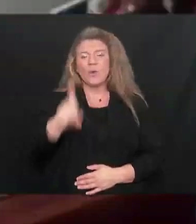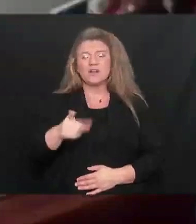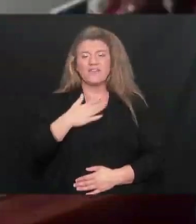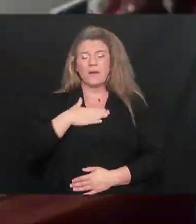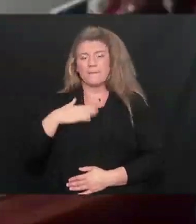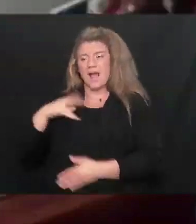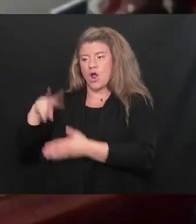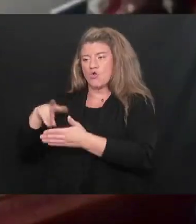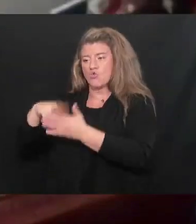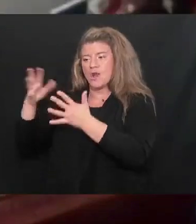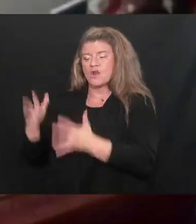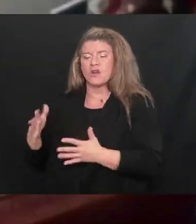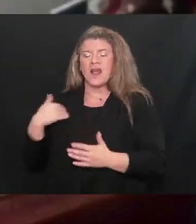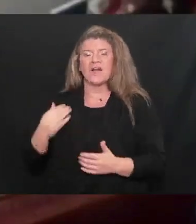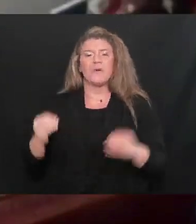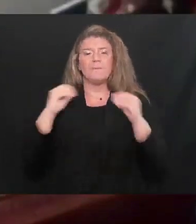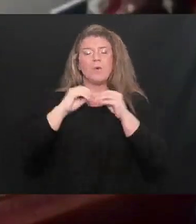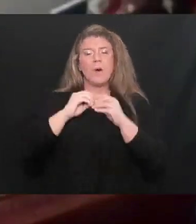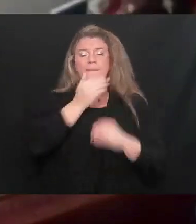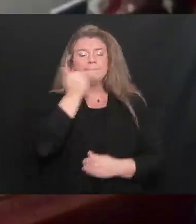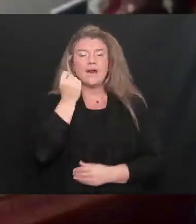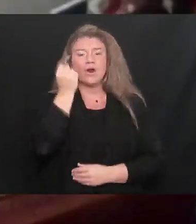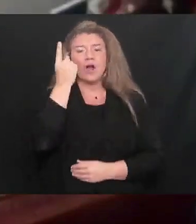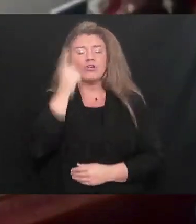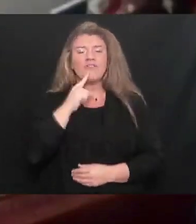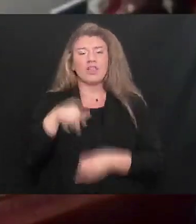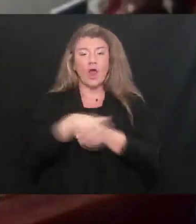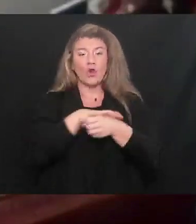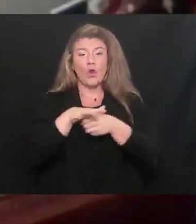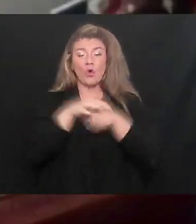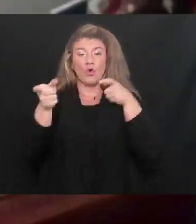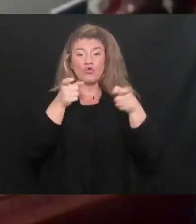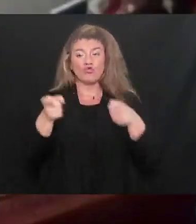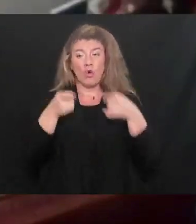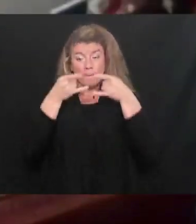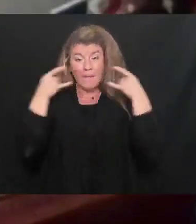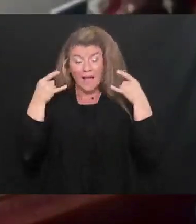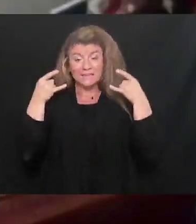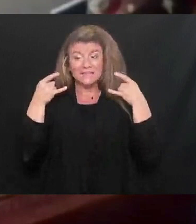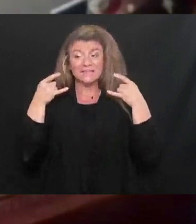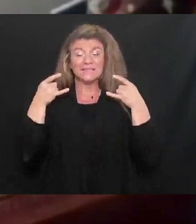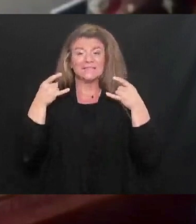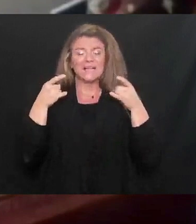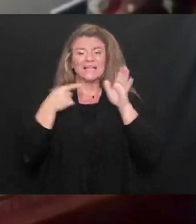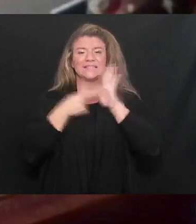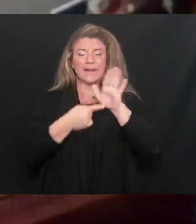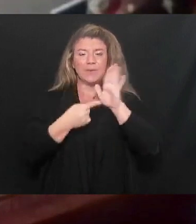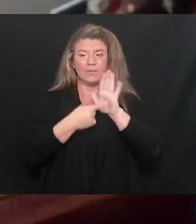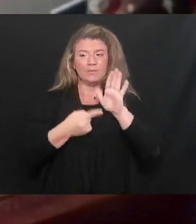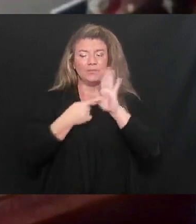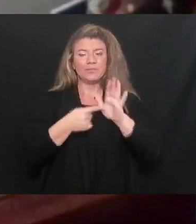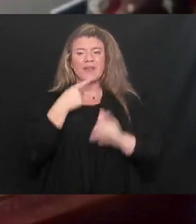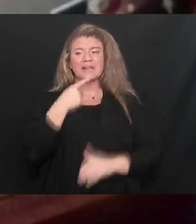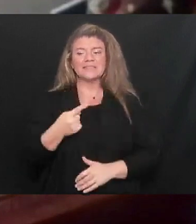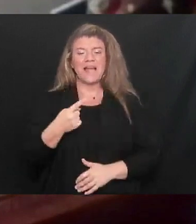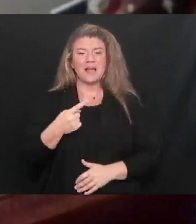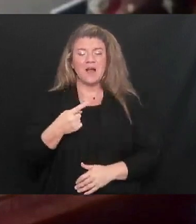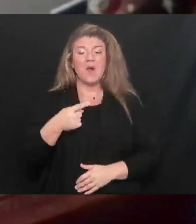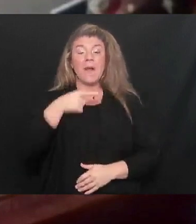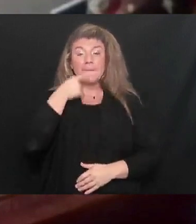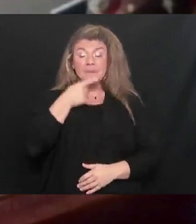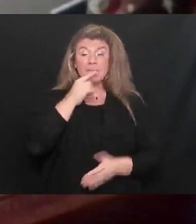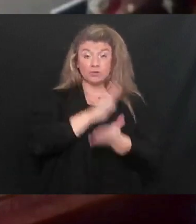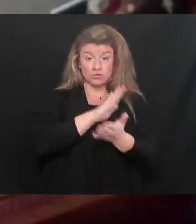better understanding of the local control of mask orders. They cite an example of a public